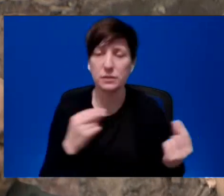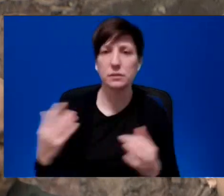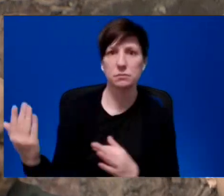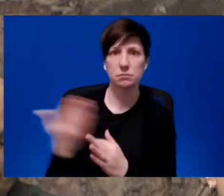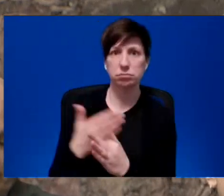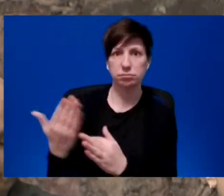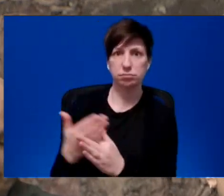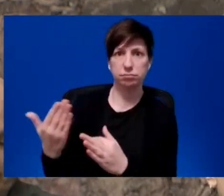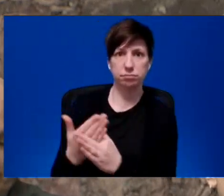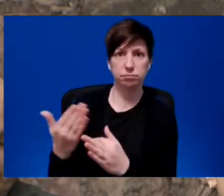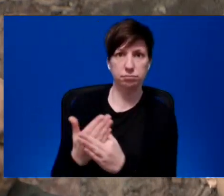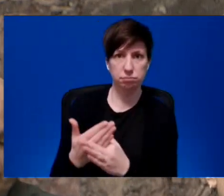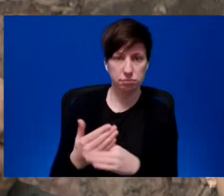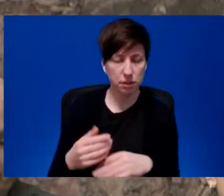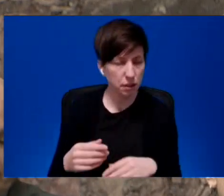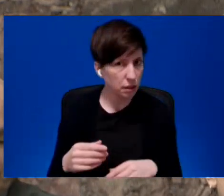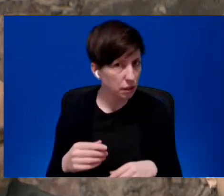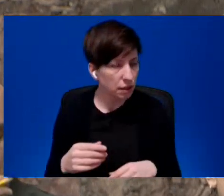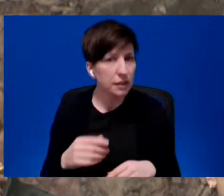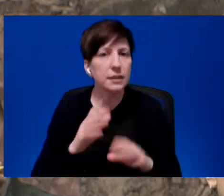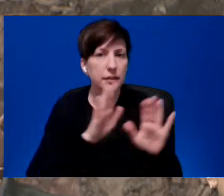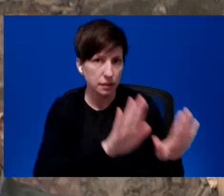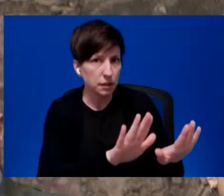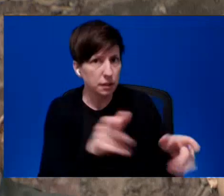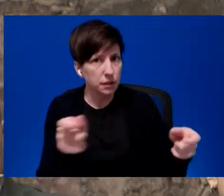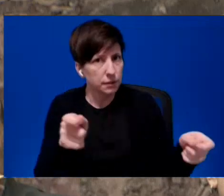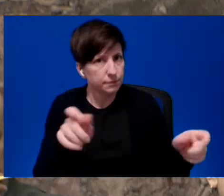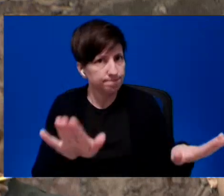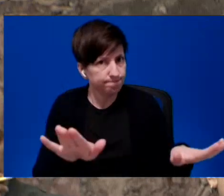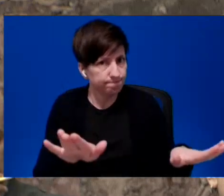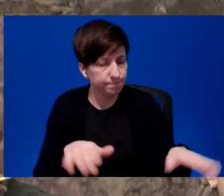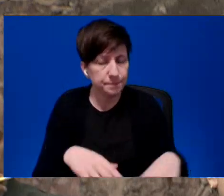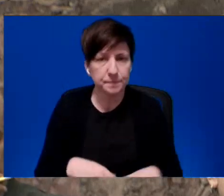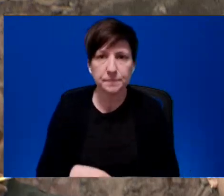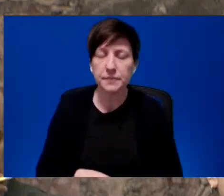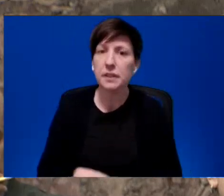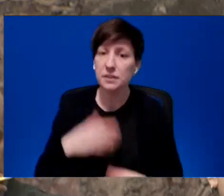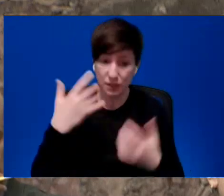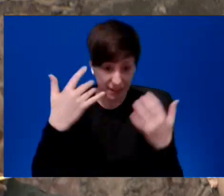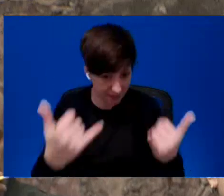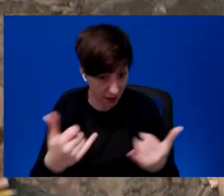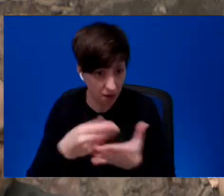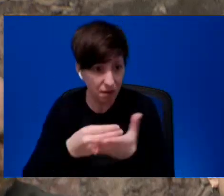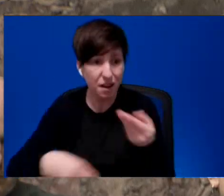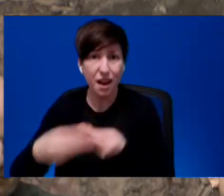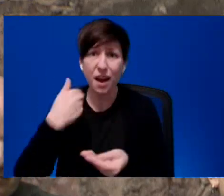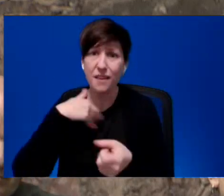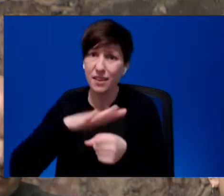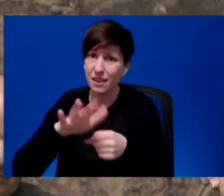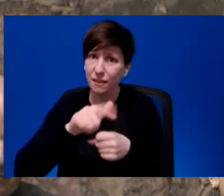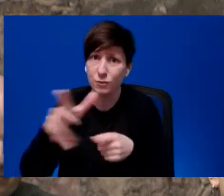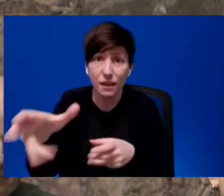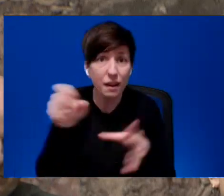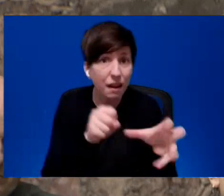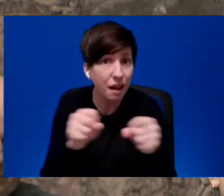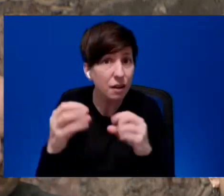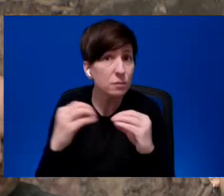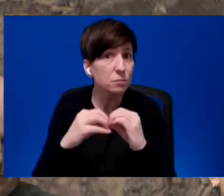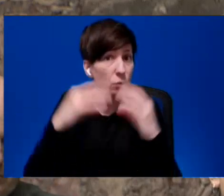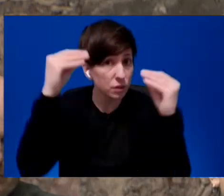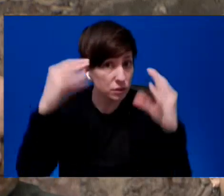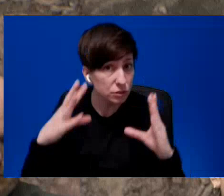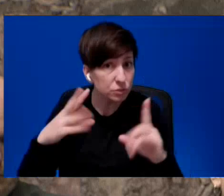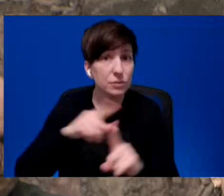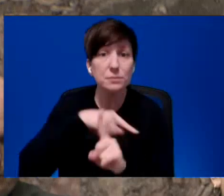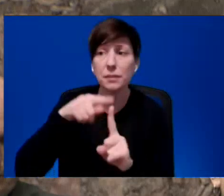Money, thank you, Mr. Speaker. There's money in this budget not only to hire more teachers, but to hire those people that help teachers in the classroom so kids can get the